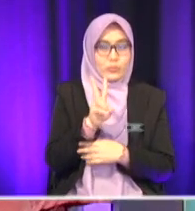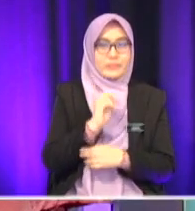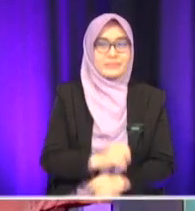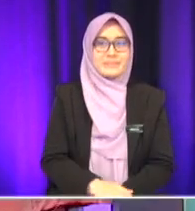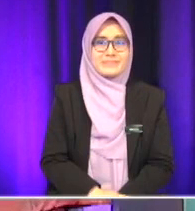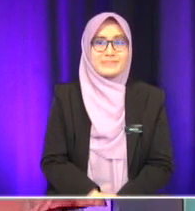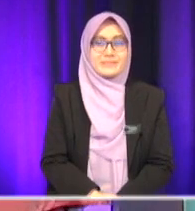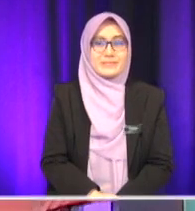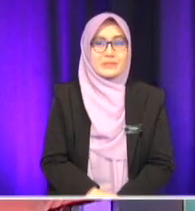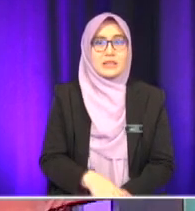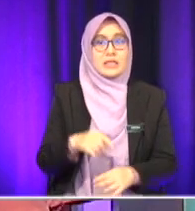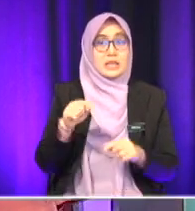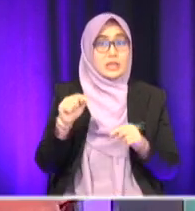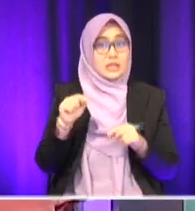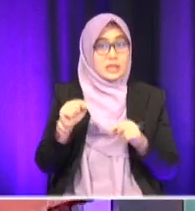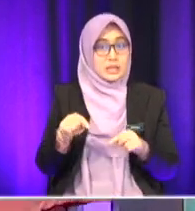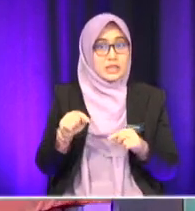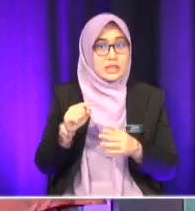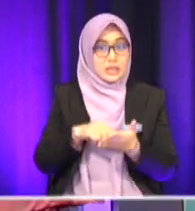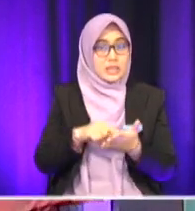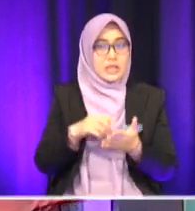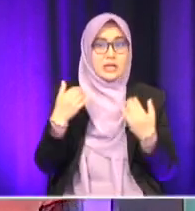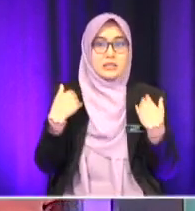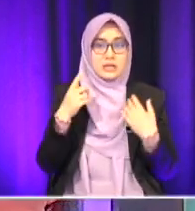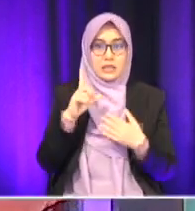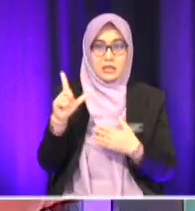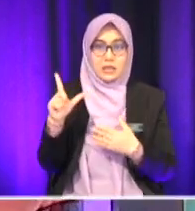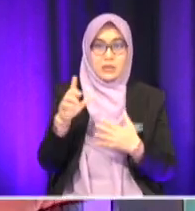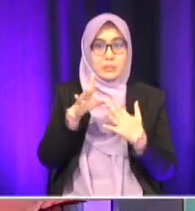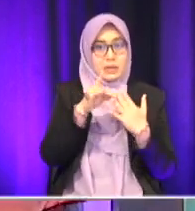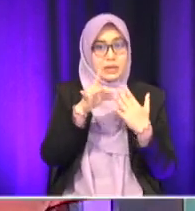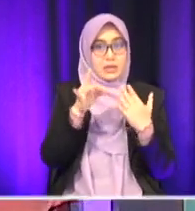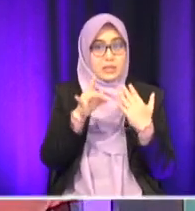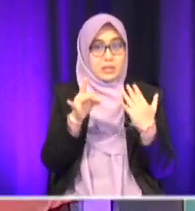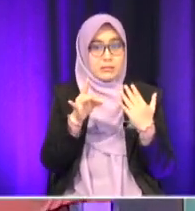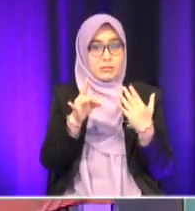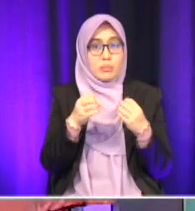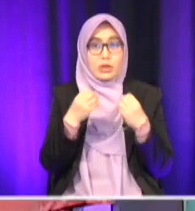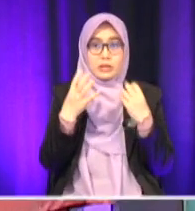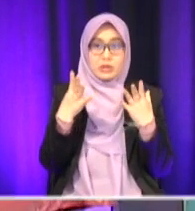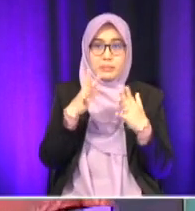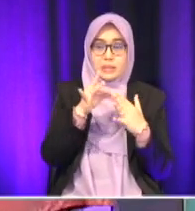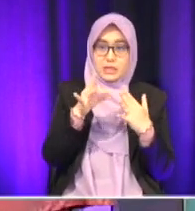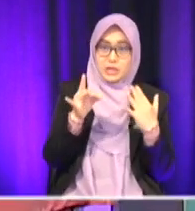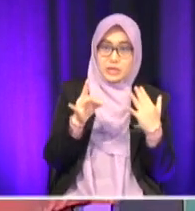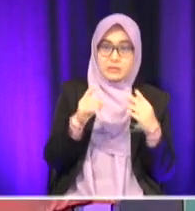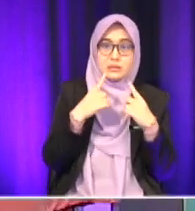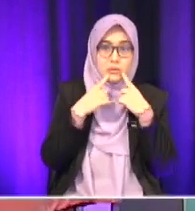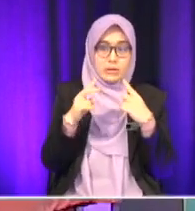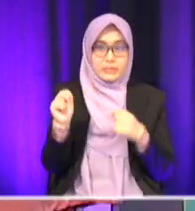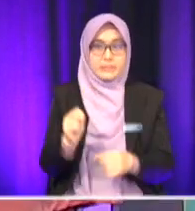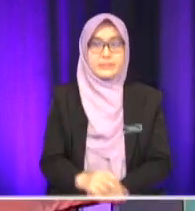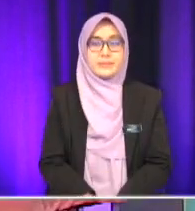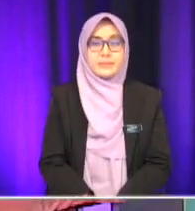this is another multiple choice questions where there will be an extended text of